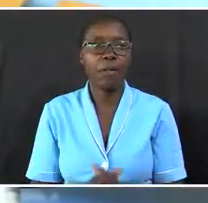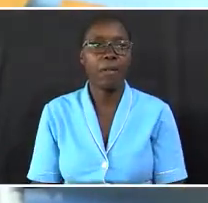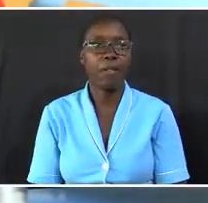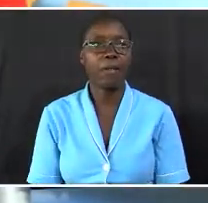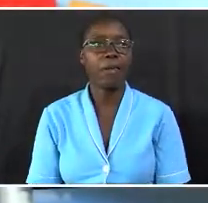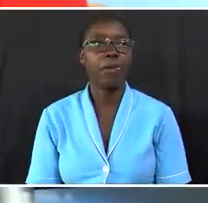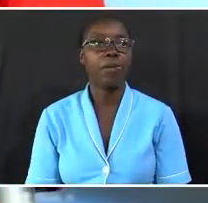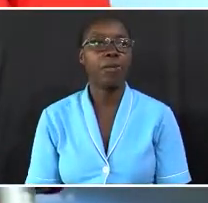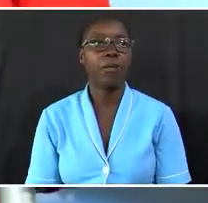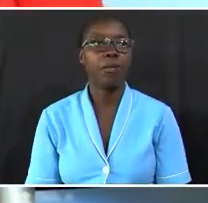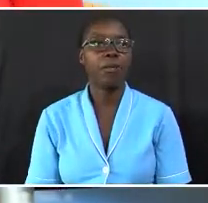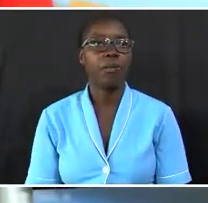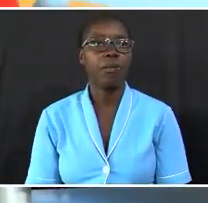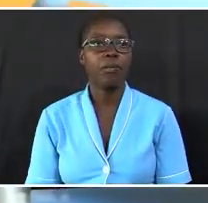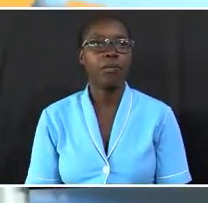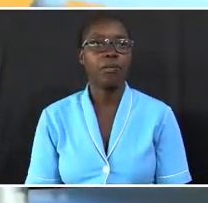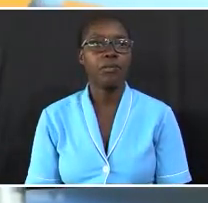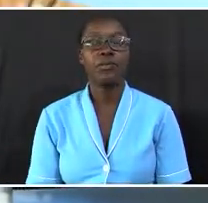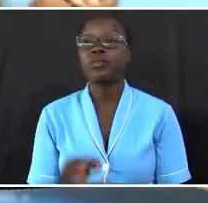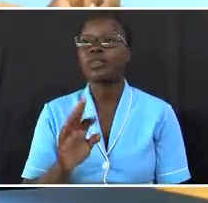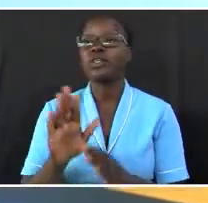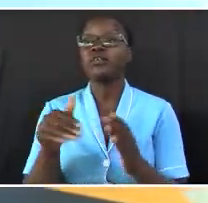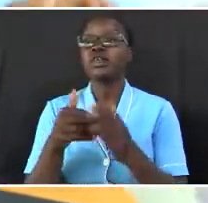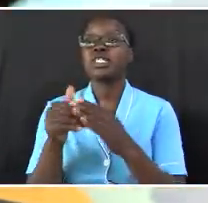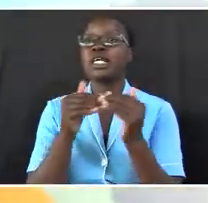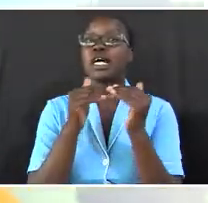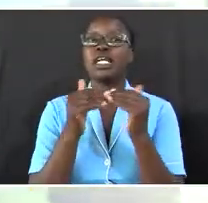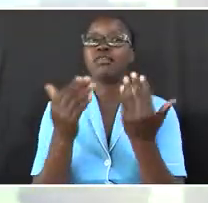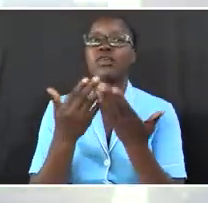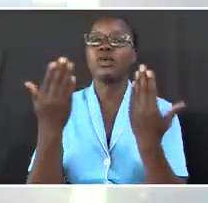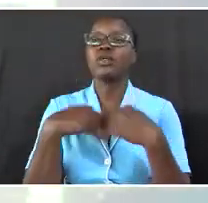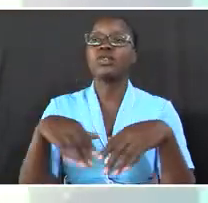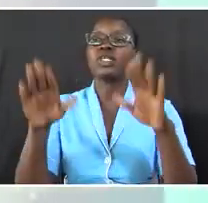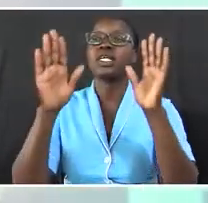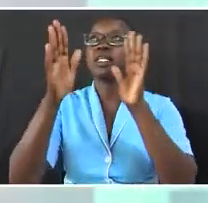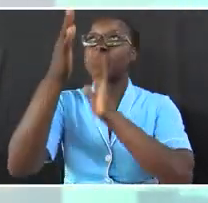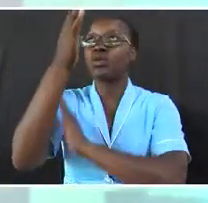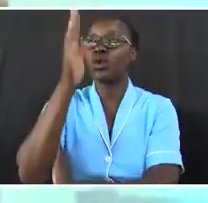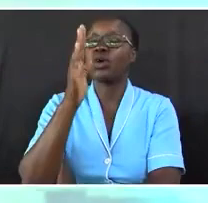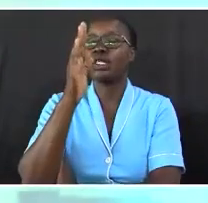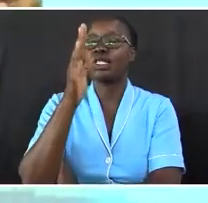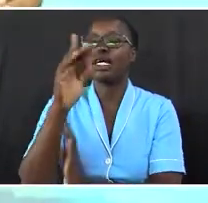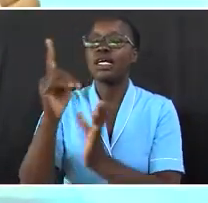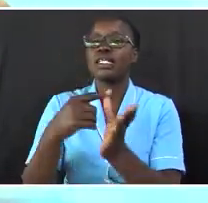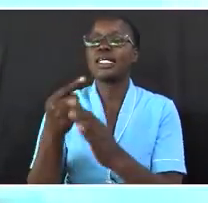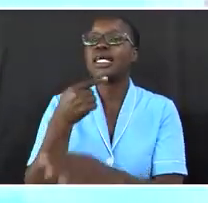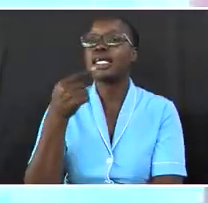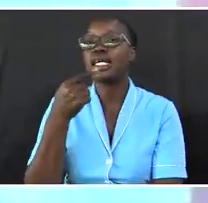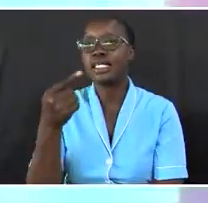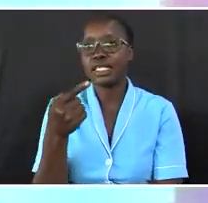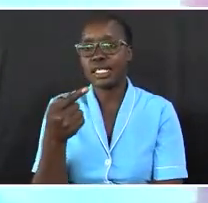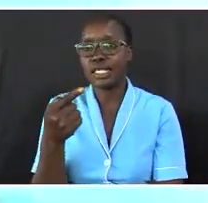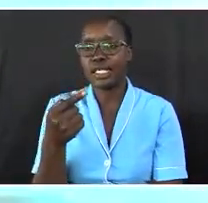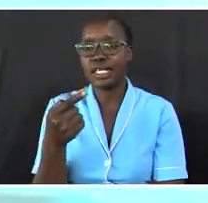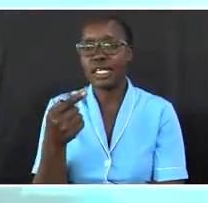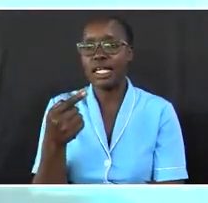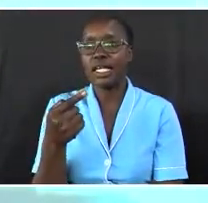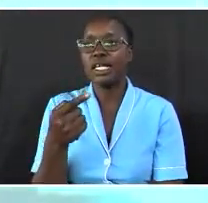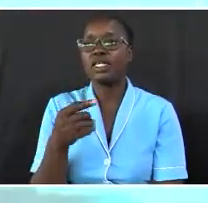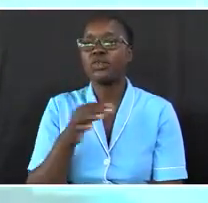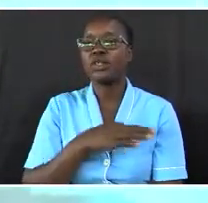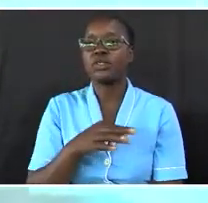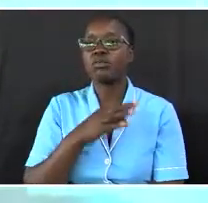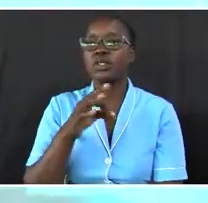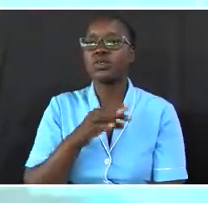called surrender. And if you reach at a level where you surrender to God, then I can say, or you can say, that you are a